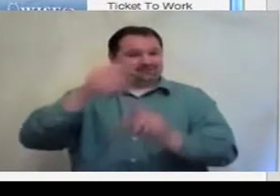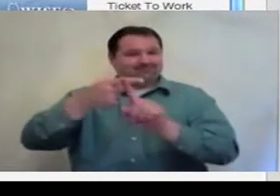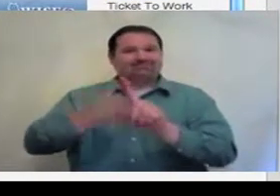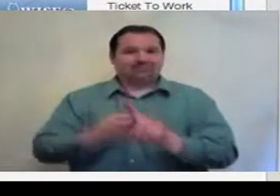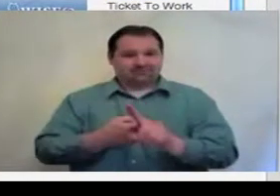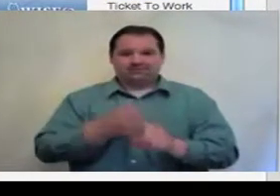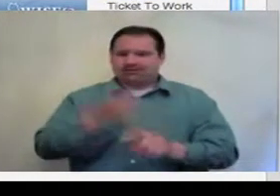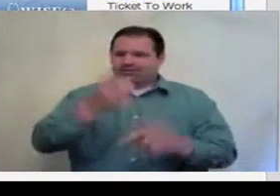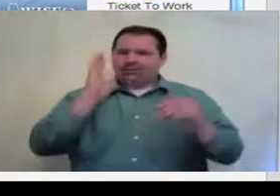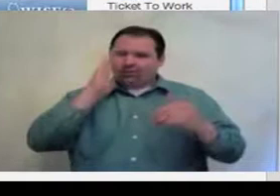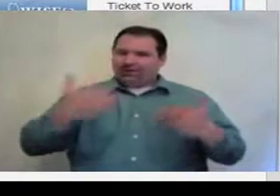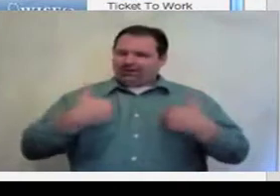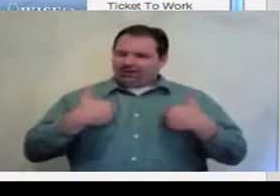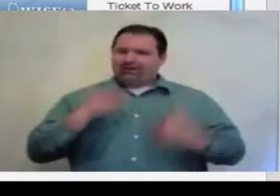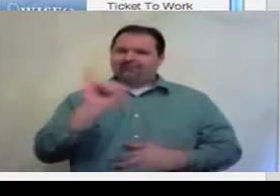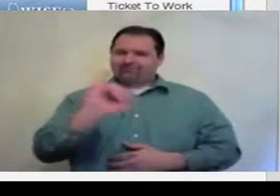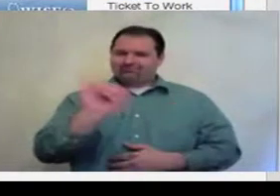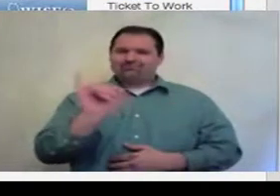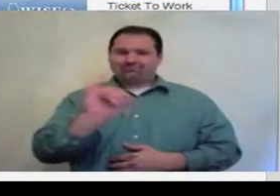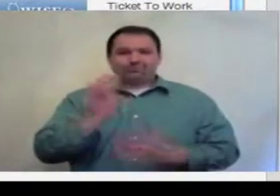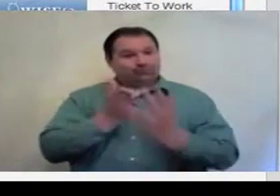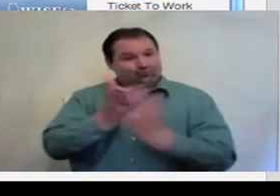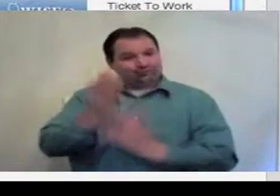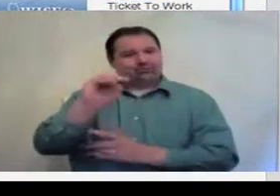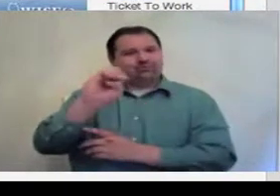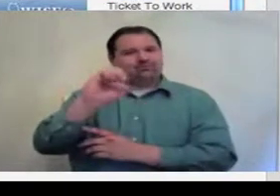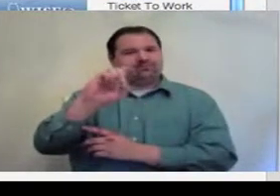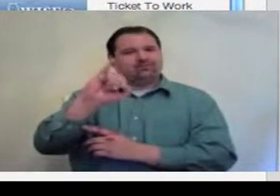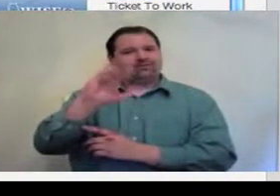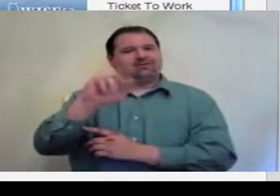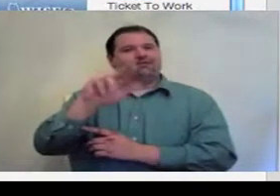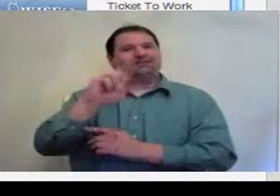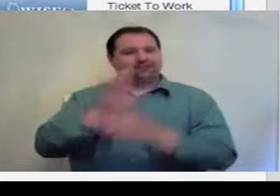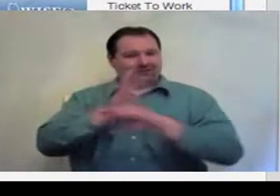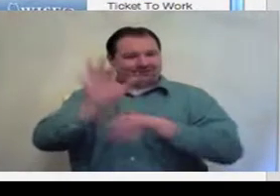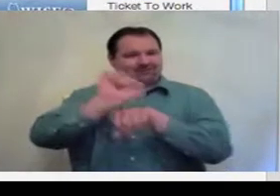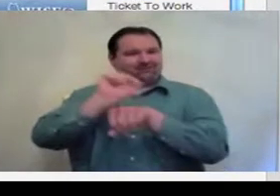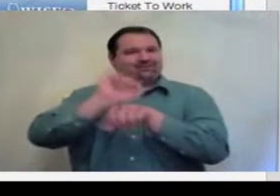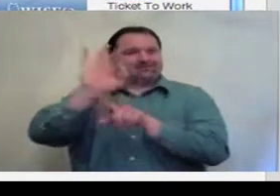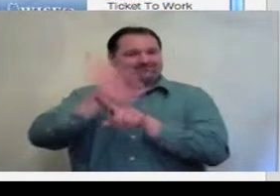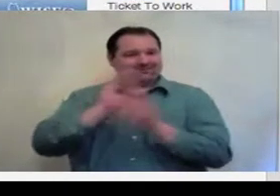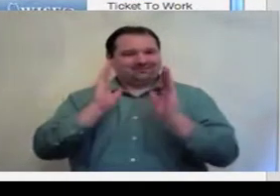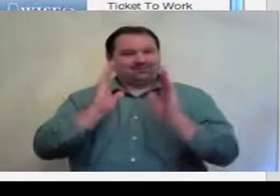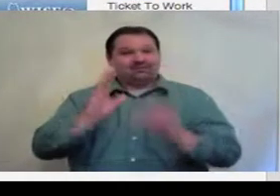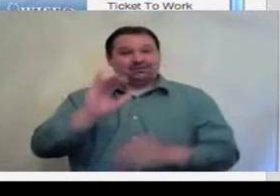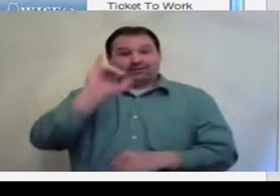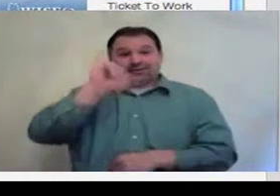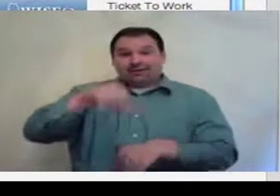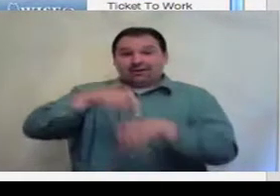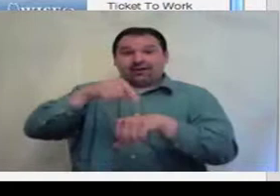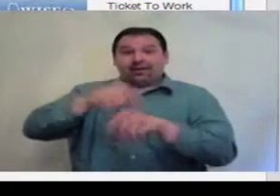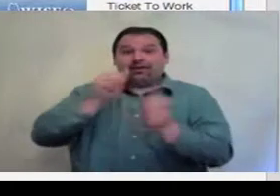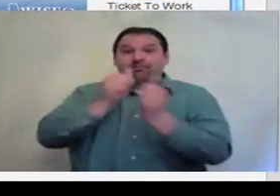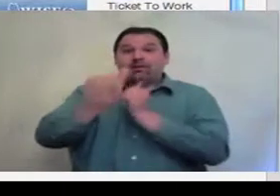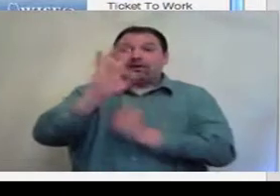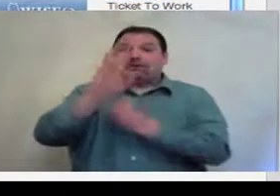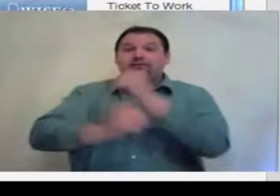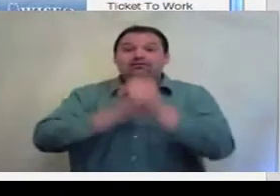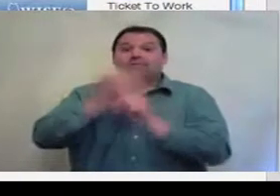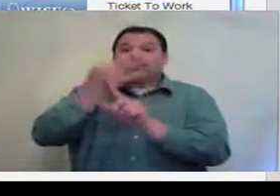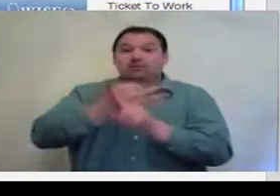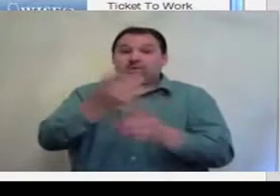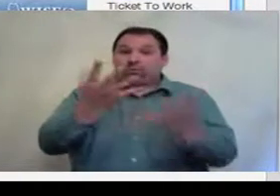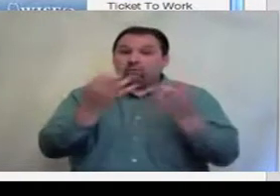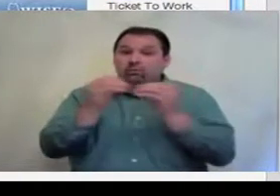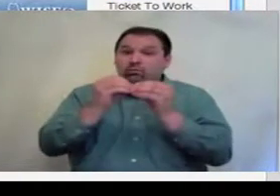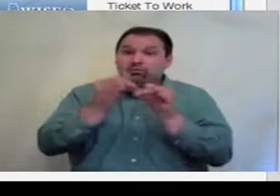have continued health care coverage through Medicare after your trial work period. After that time, you may even be able to apply for extended